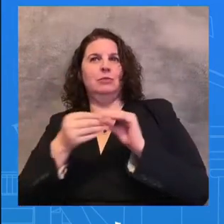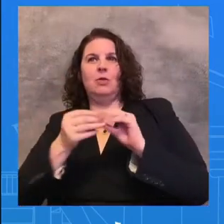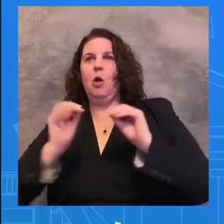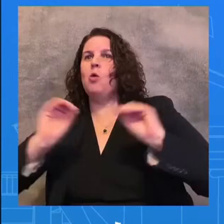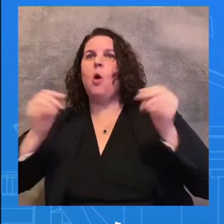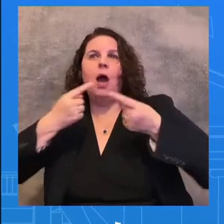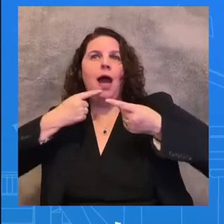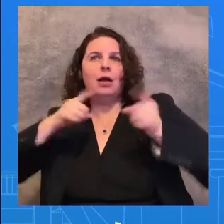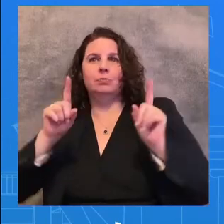the president's,